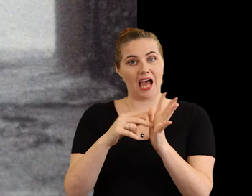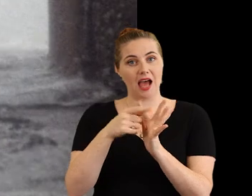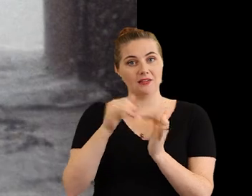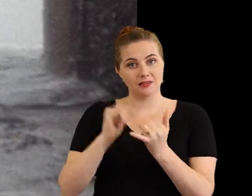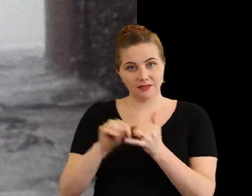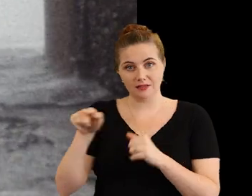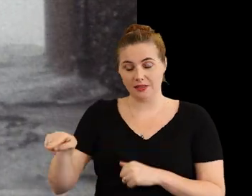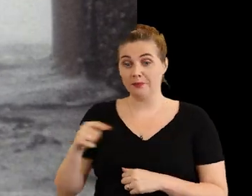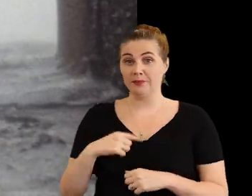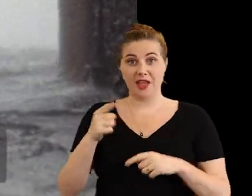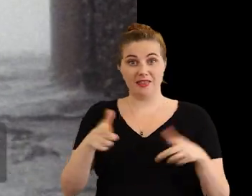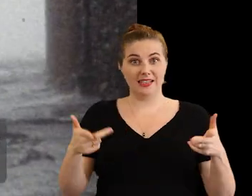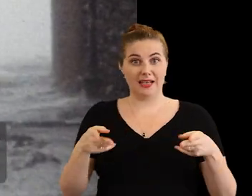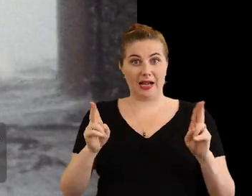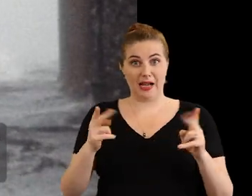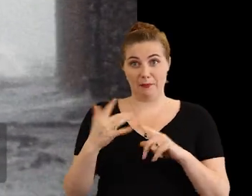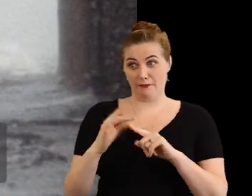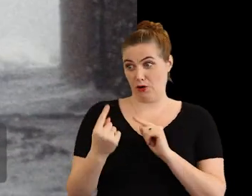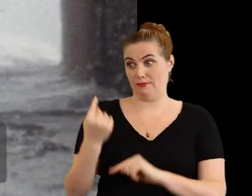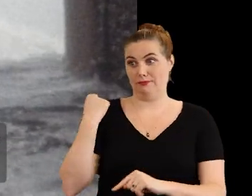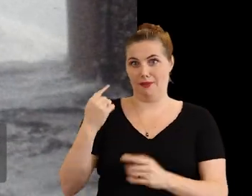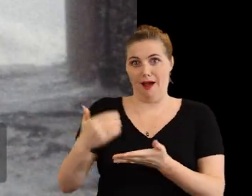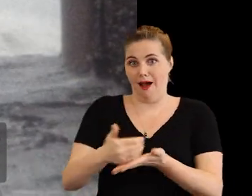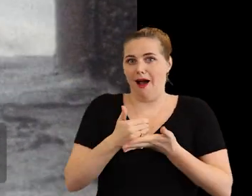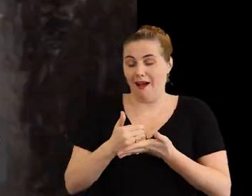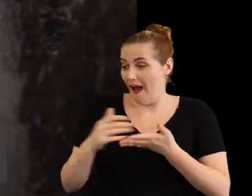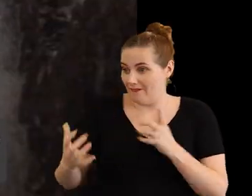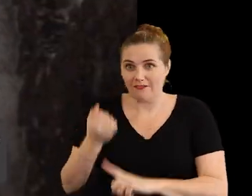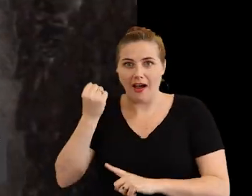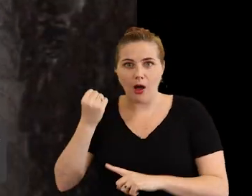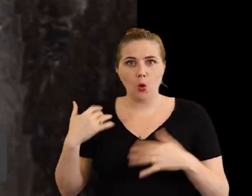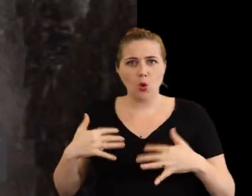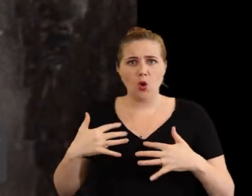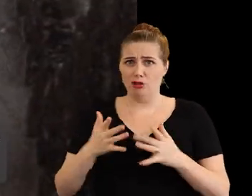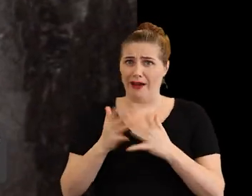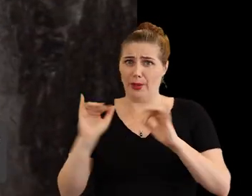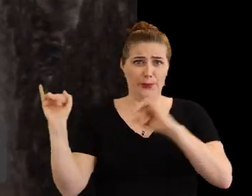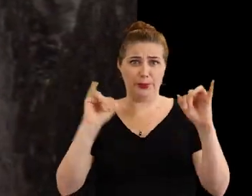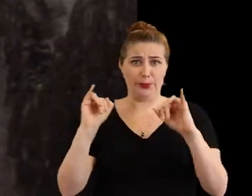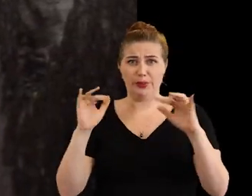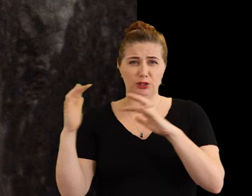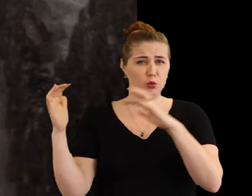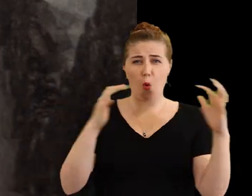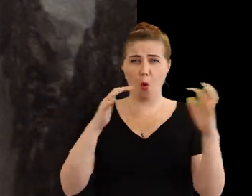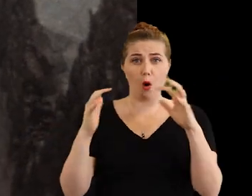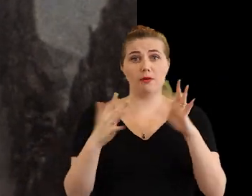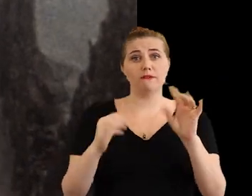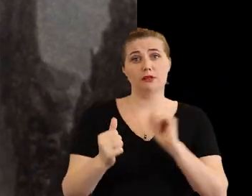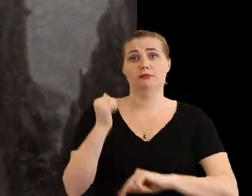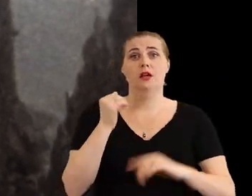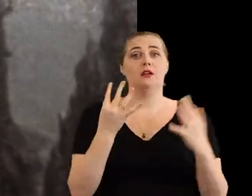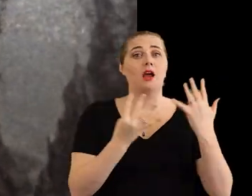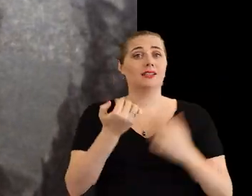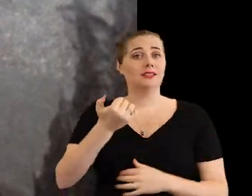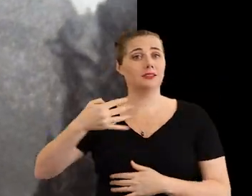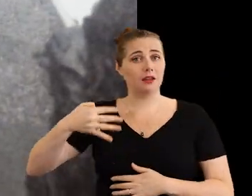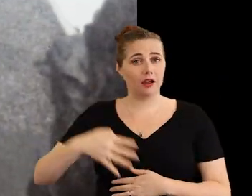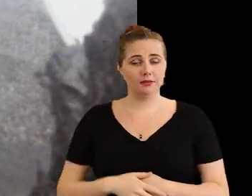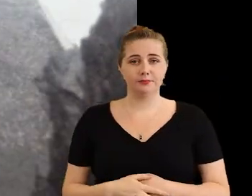of Bee Sands. And here we have a clip from our archive which looks at a particularly violent storm in